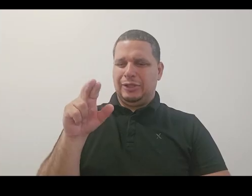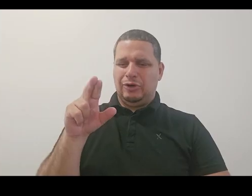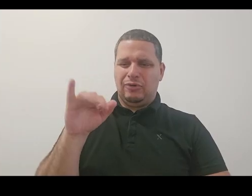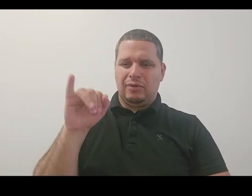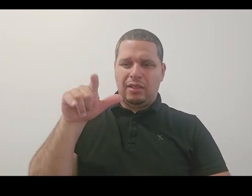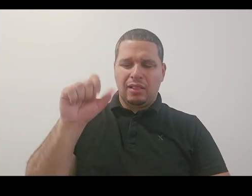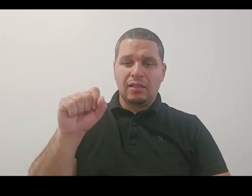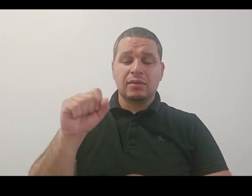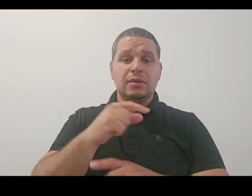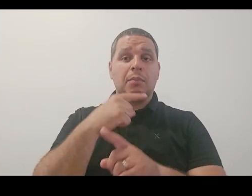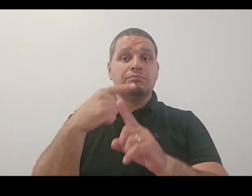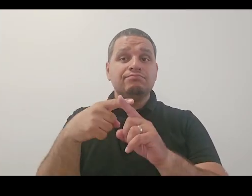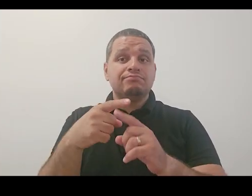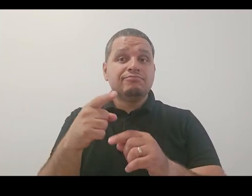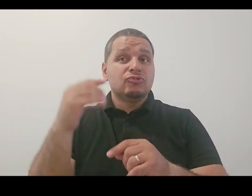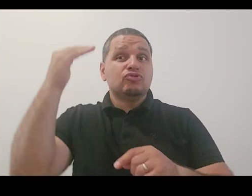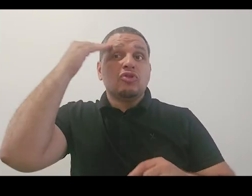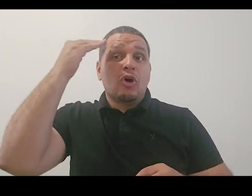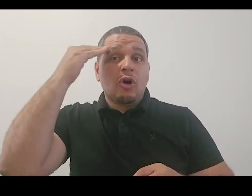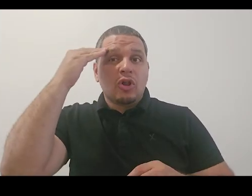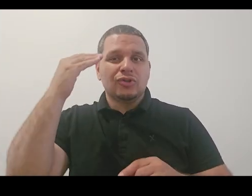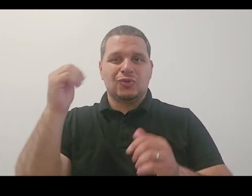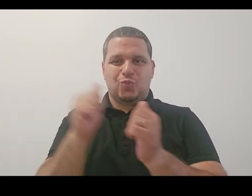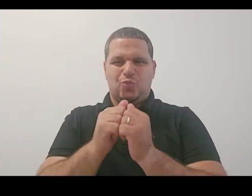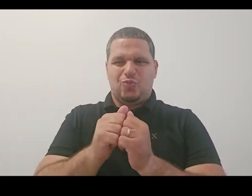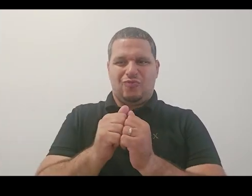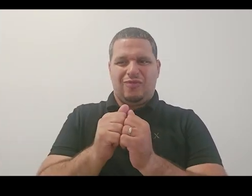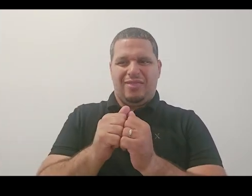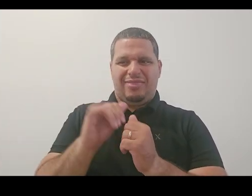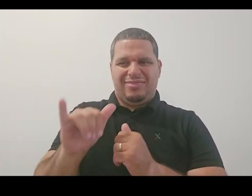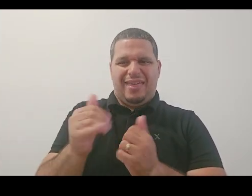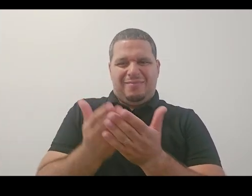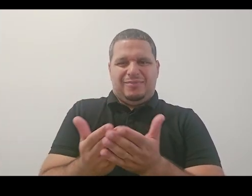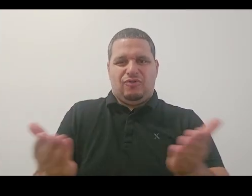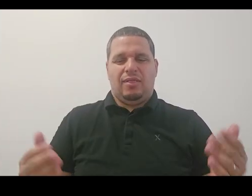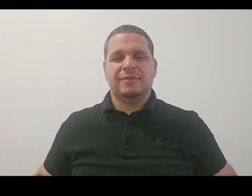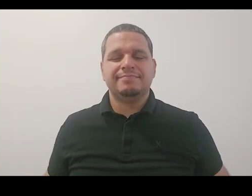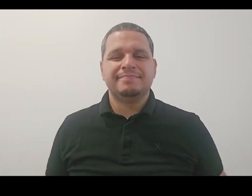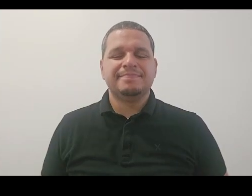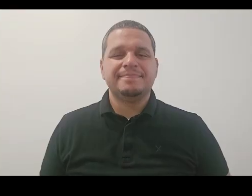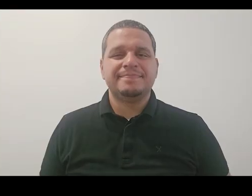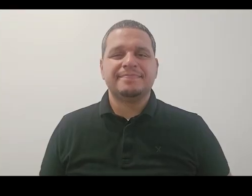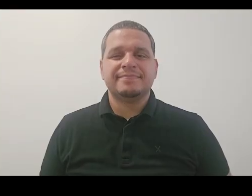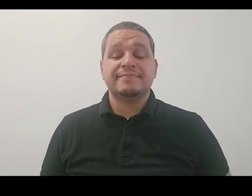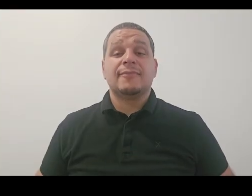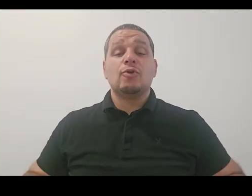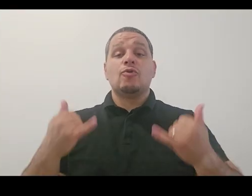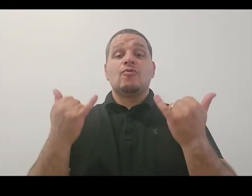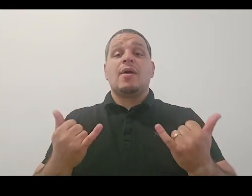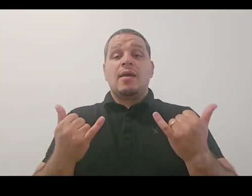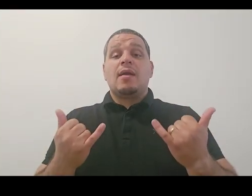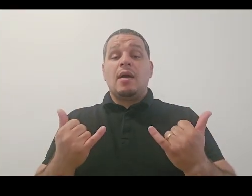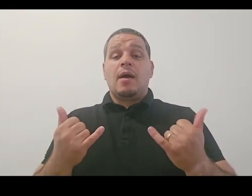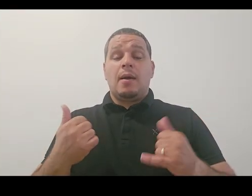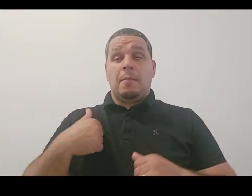knowledge that comes through those materials. So right now, at the top of my head, that's what I can